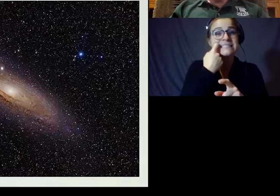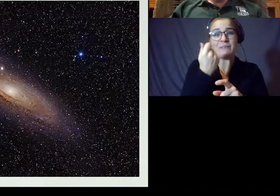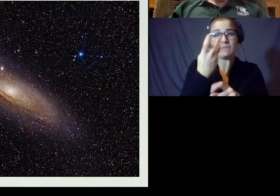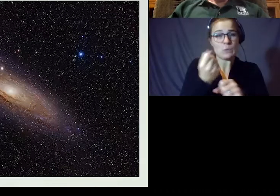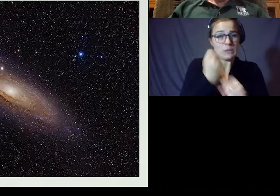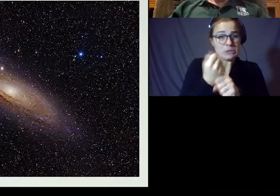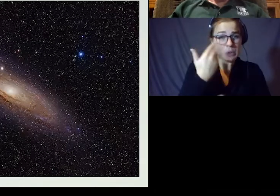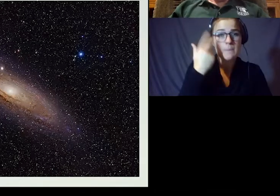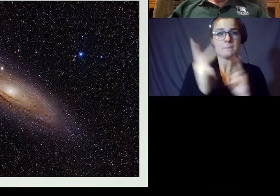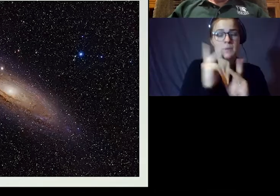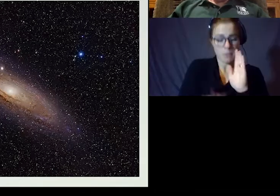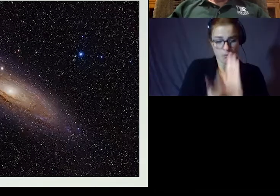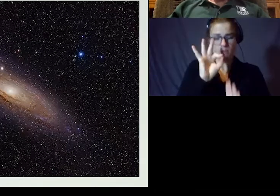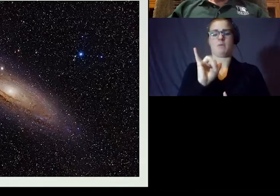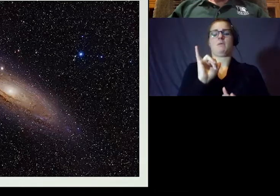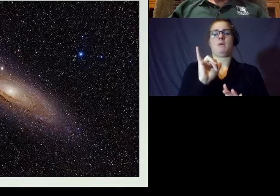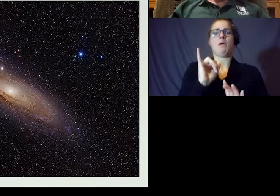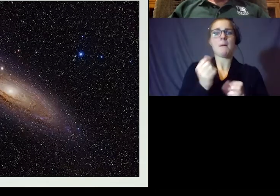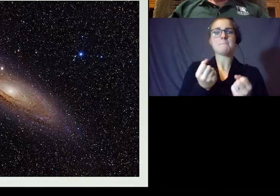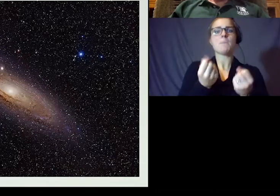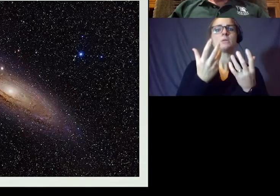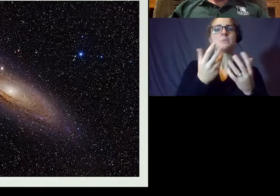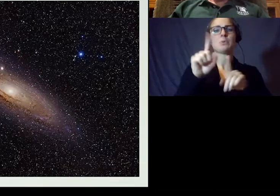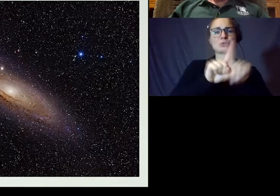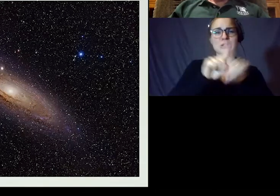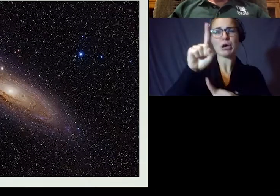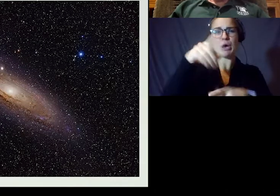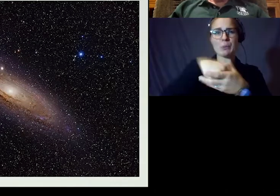star. I think there's a